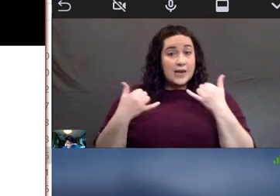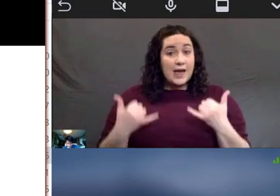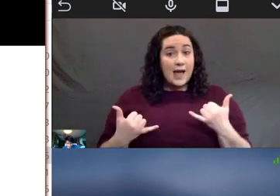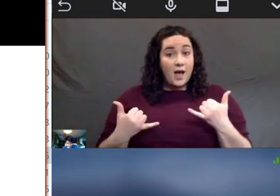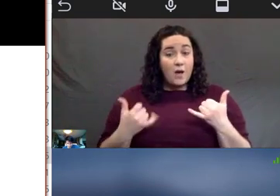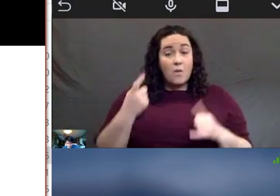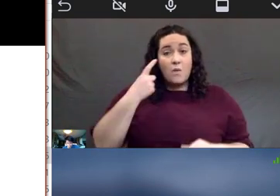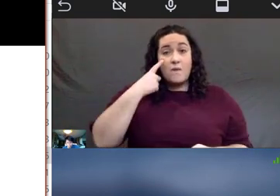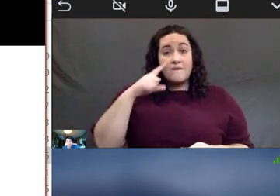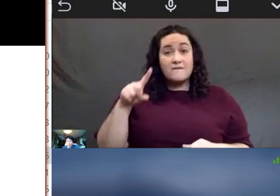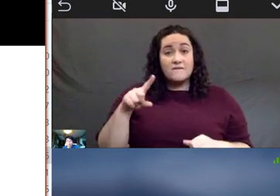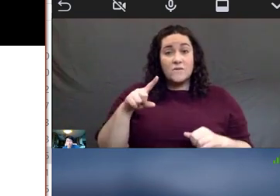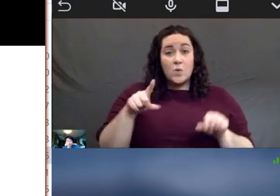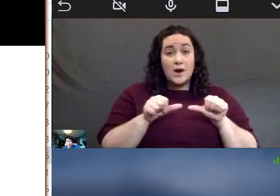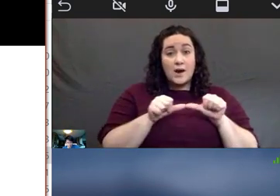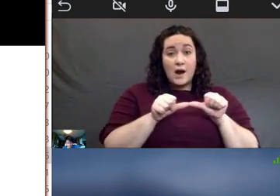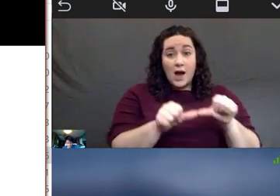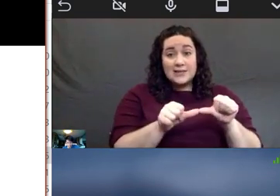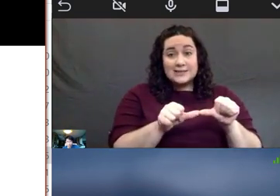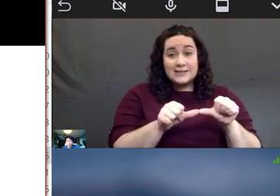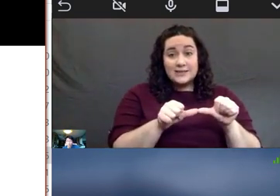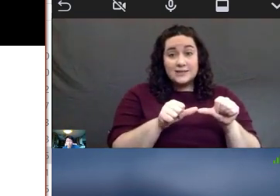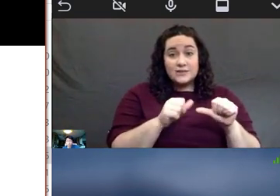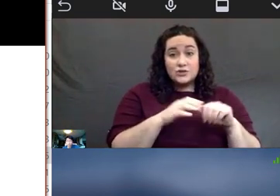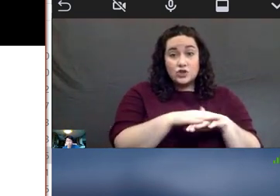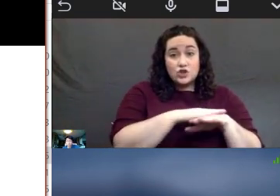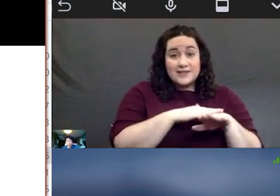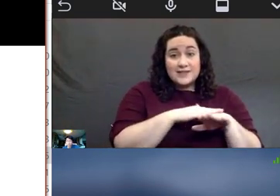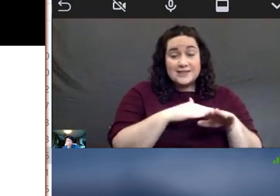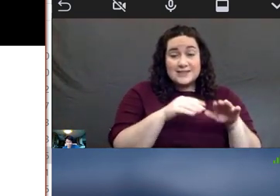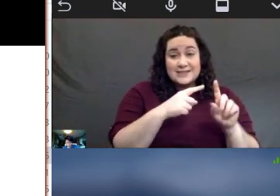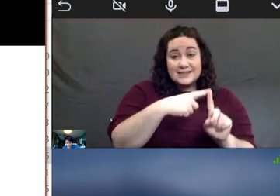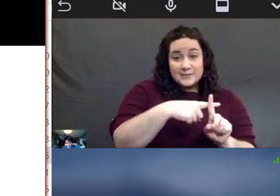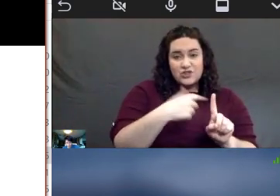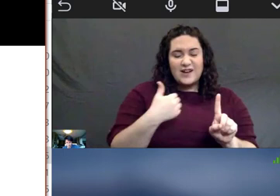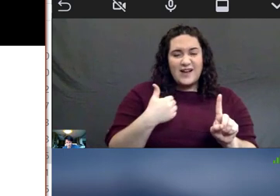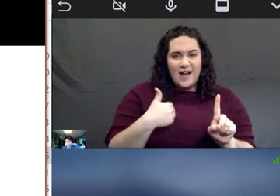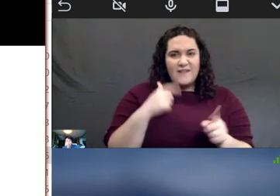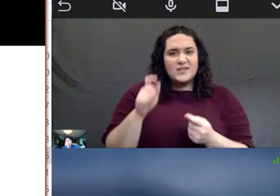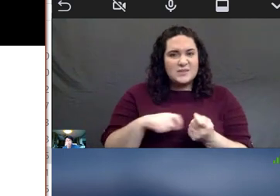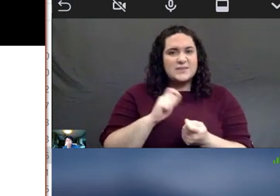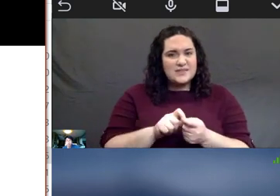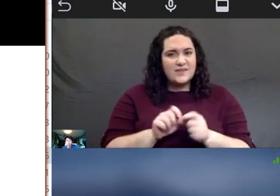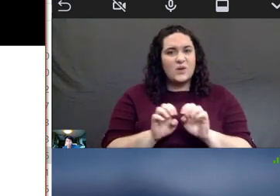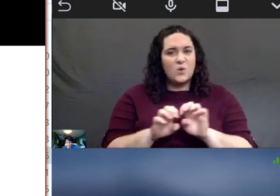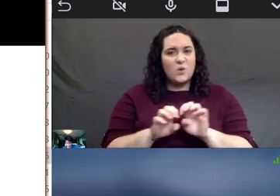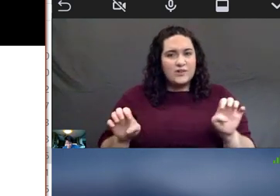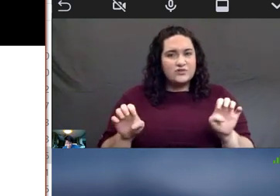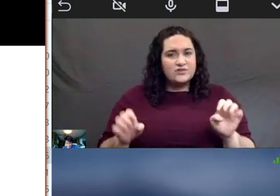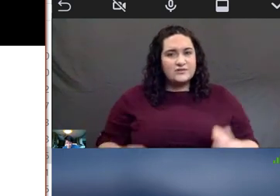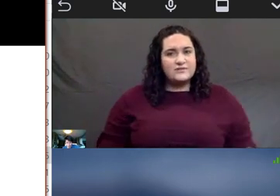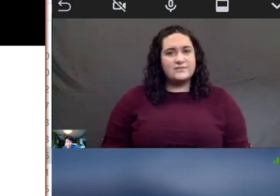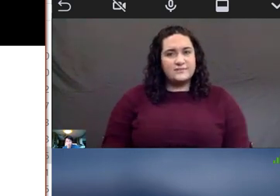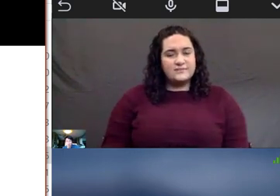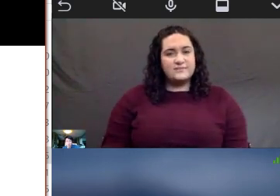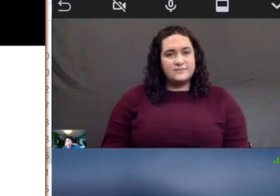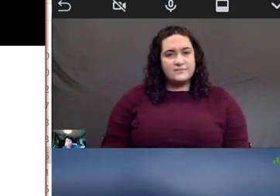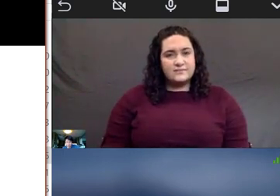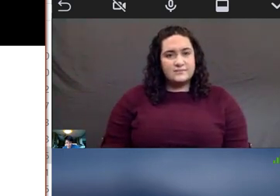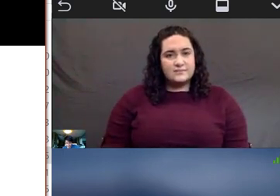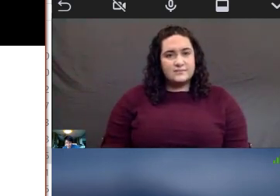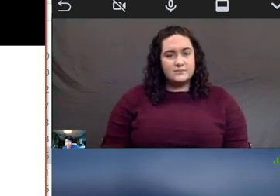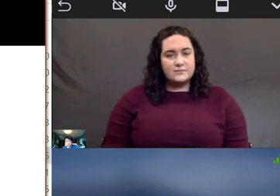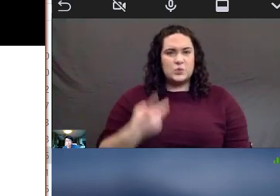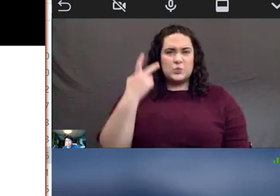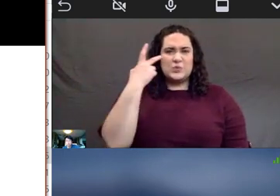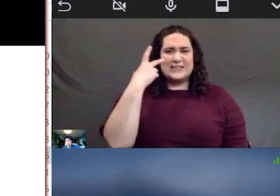going to use this equation to look at how the temperature, the ratio of these temperature differences changes as we move down the